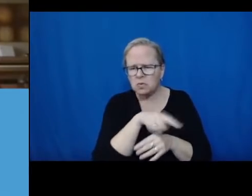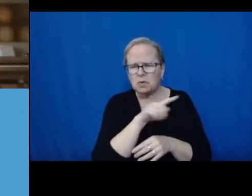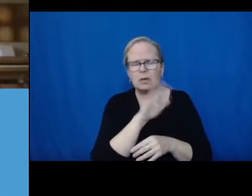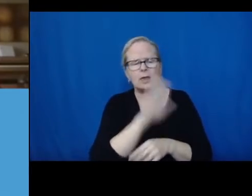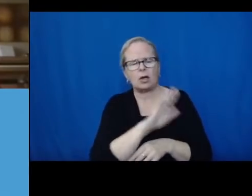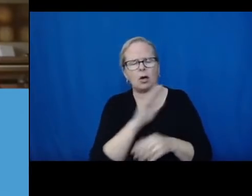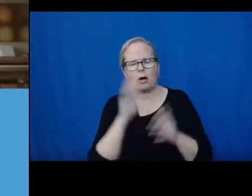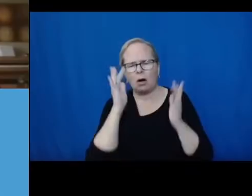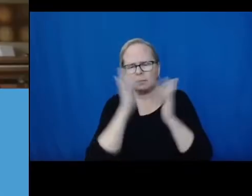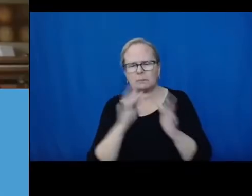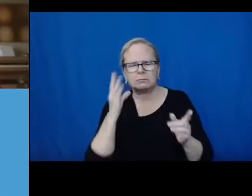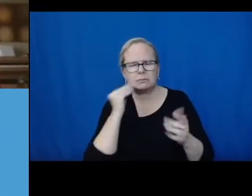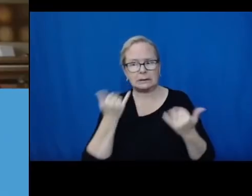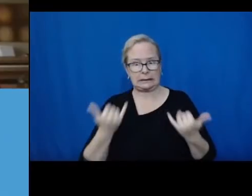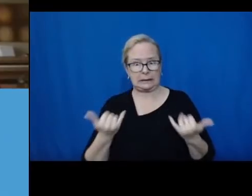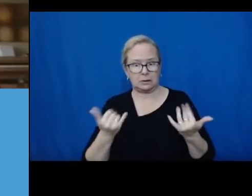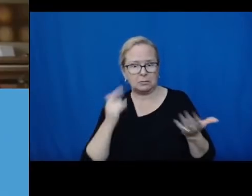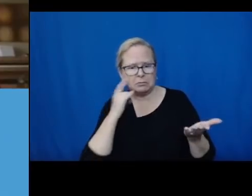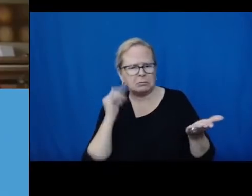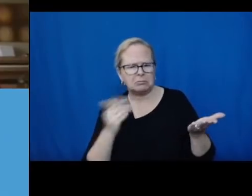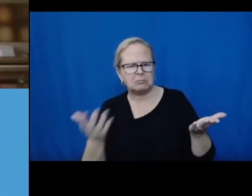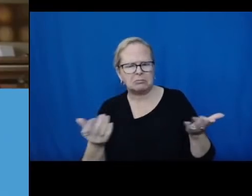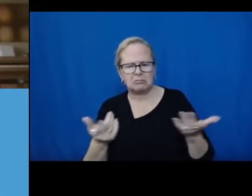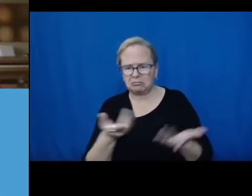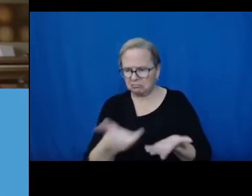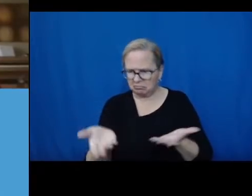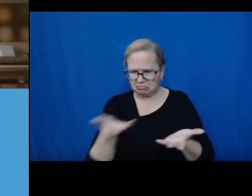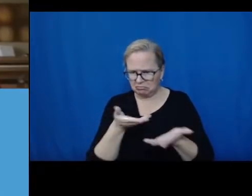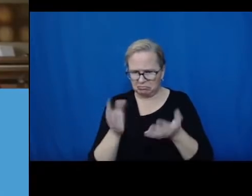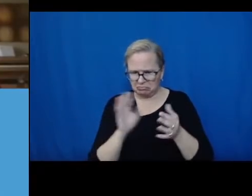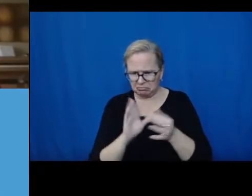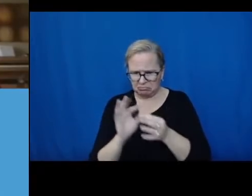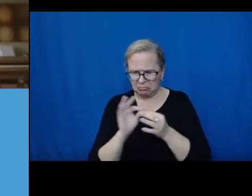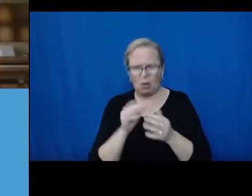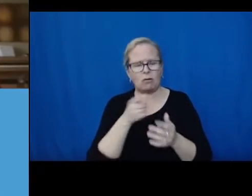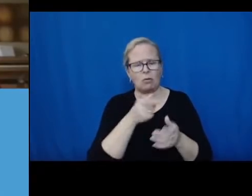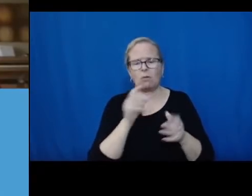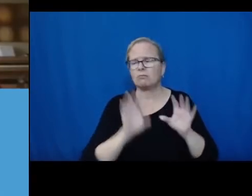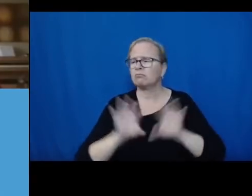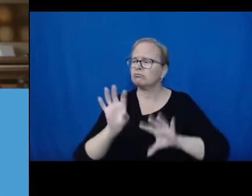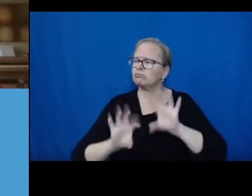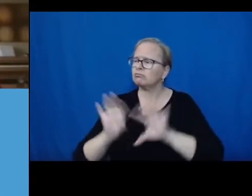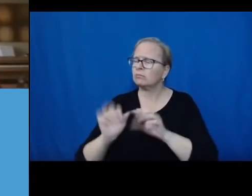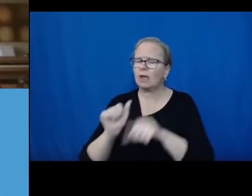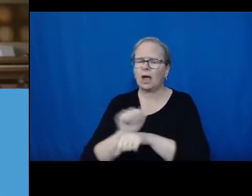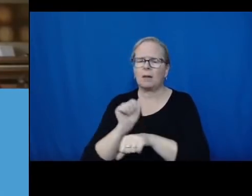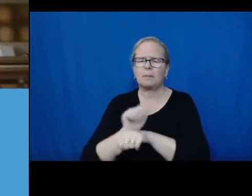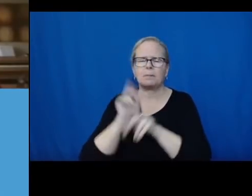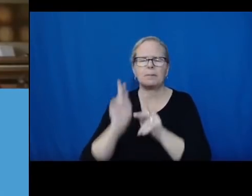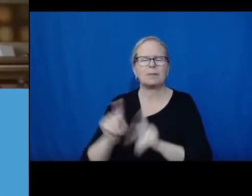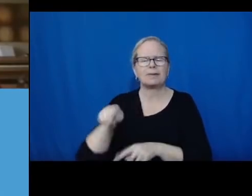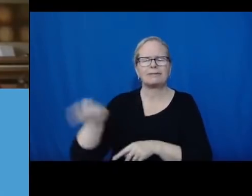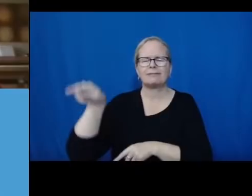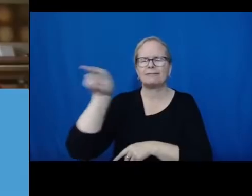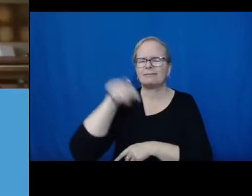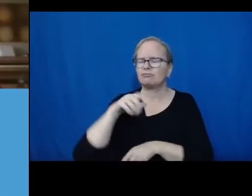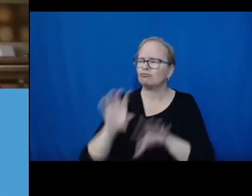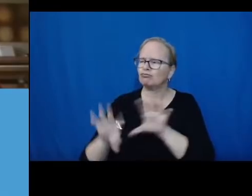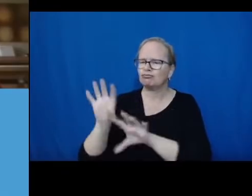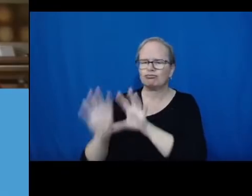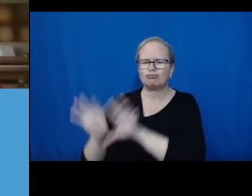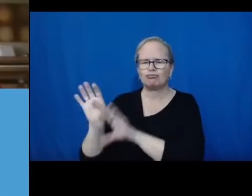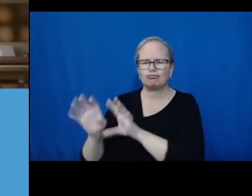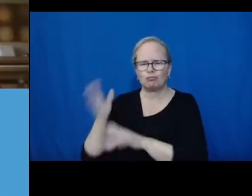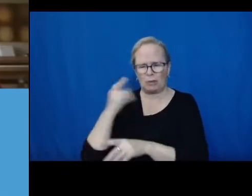is at the moment, or whether or not you are speaking to Albertans who are living outside of those